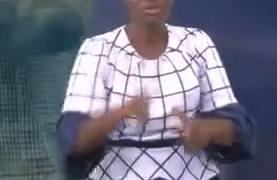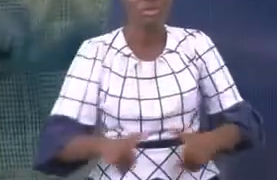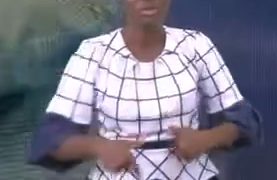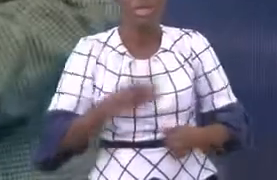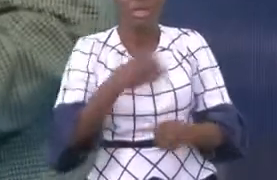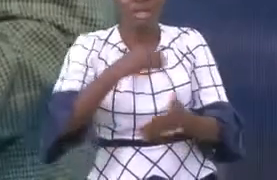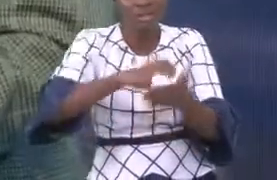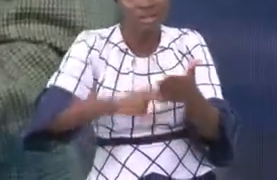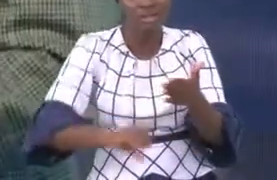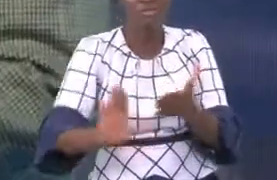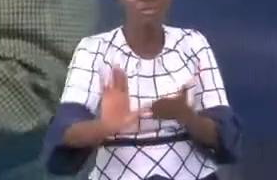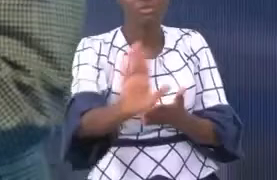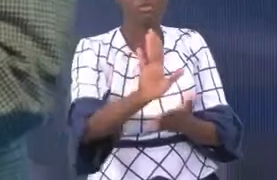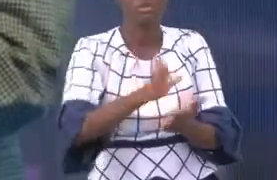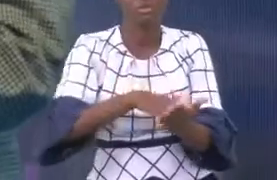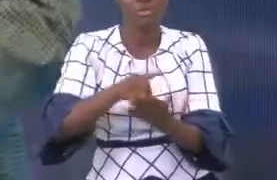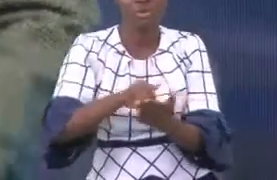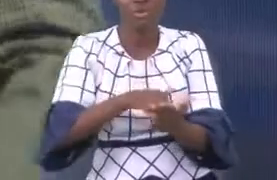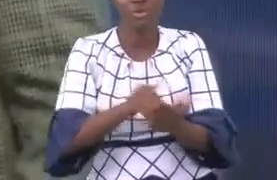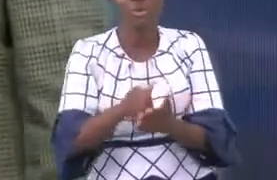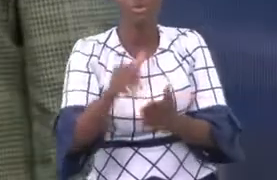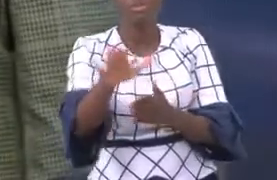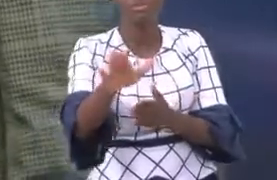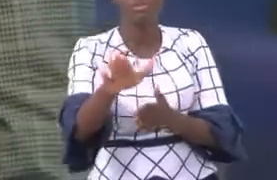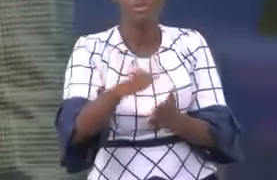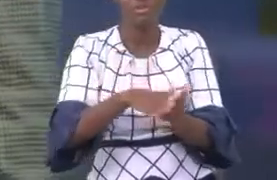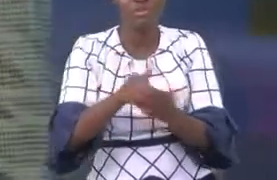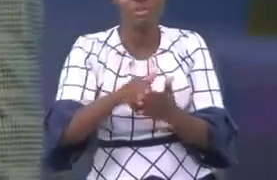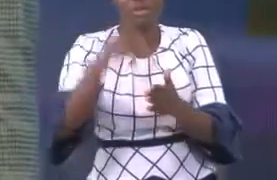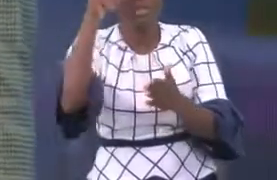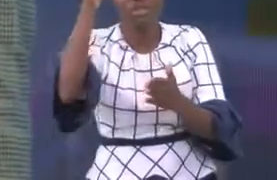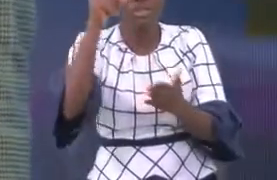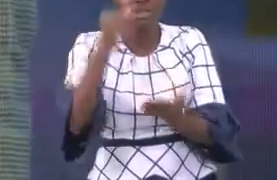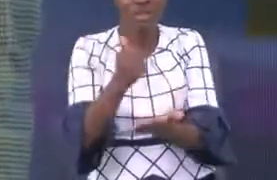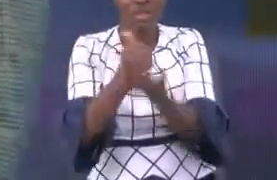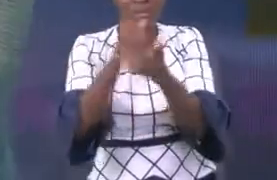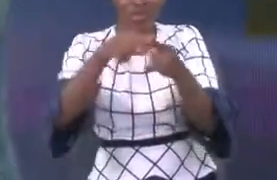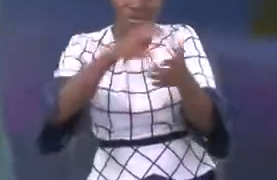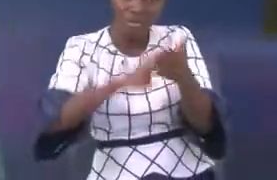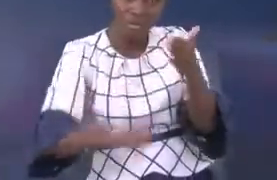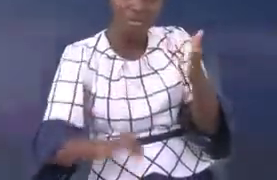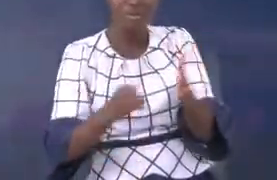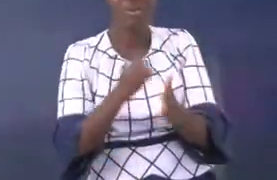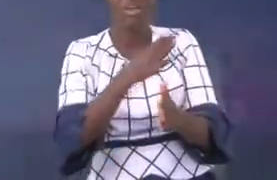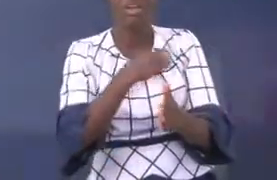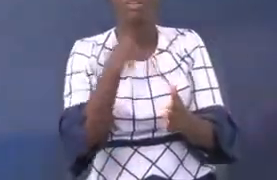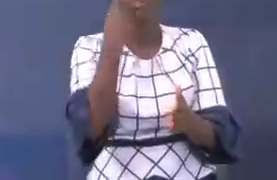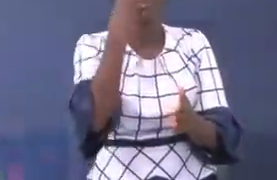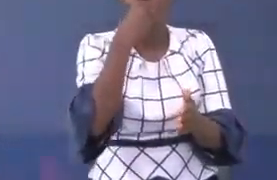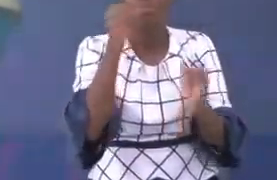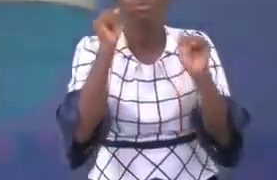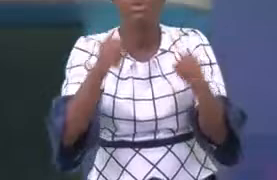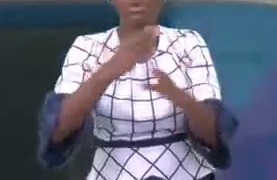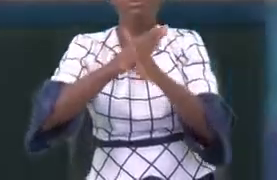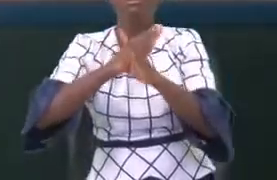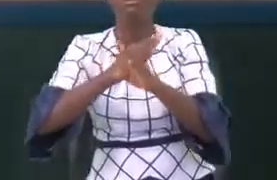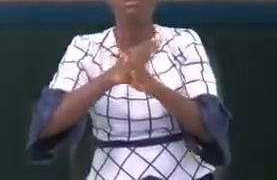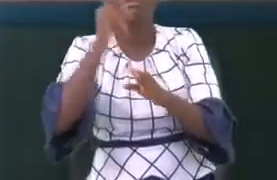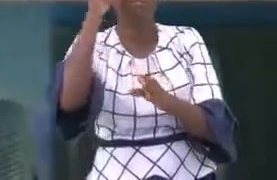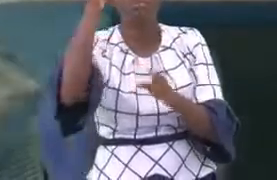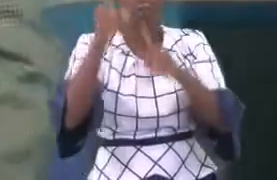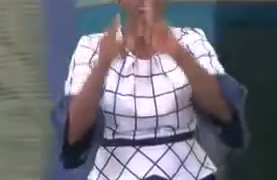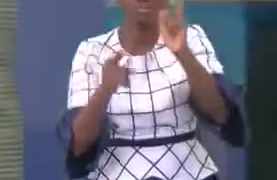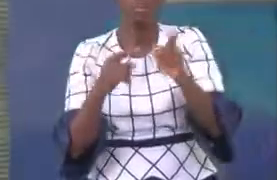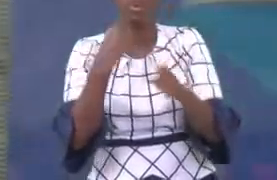that away. And who can hinder him? Who will say unto him, what doest